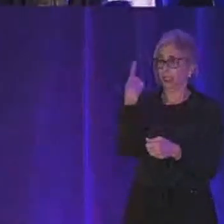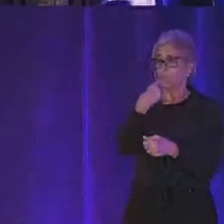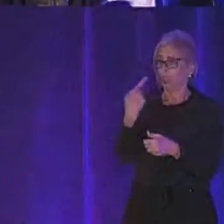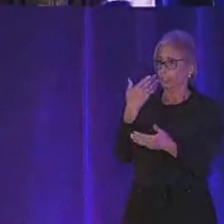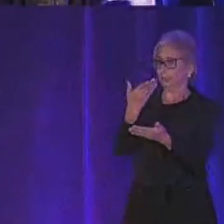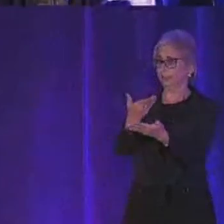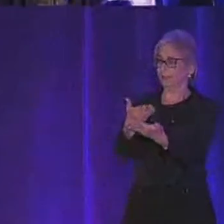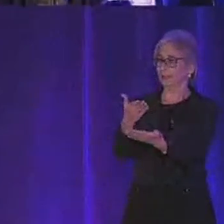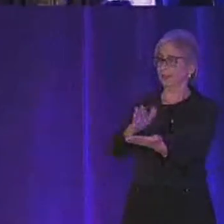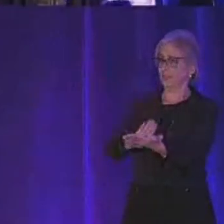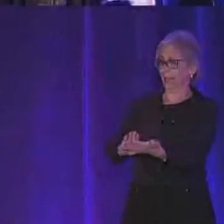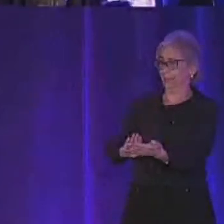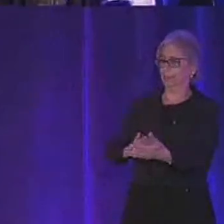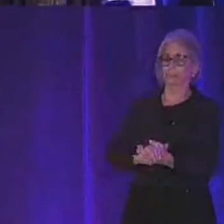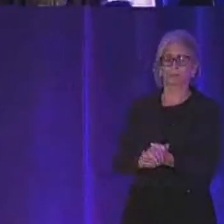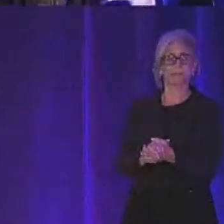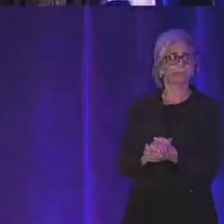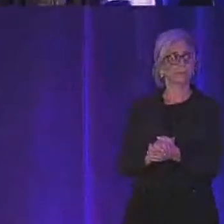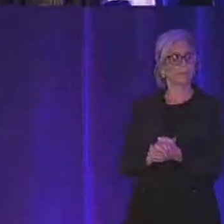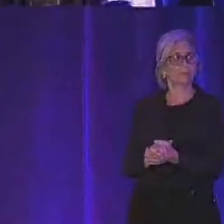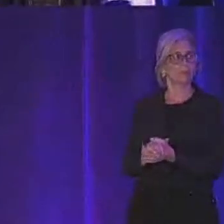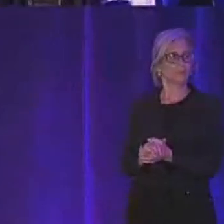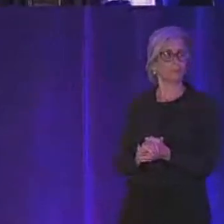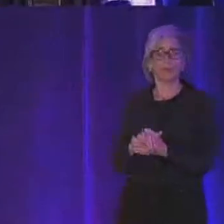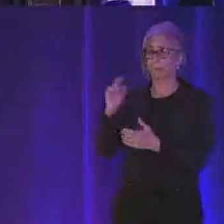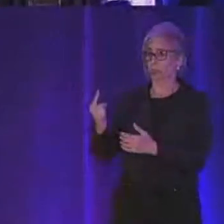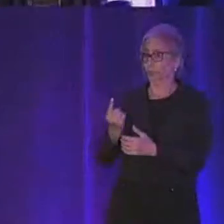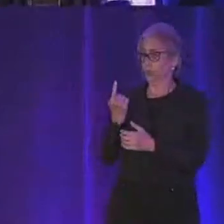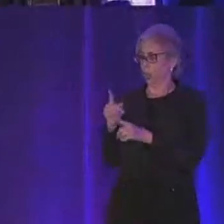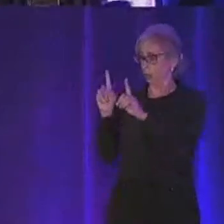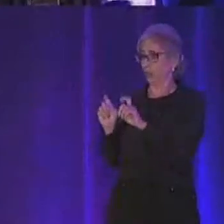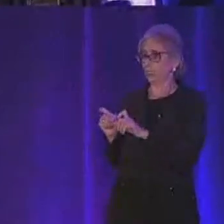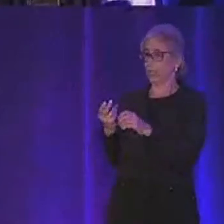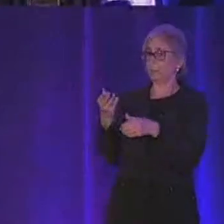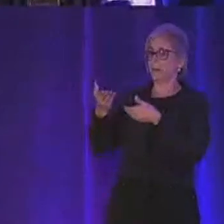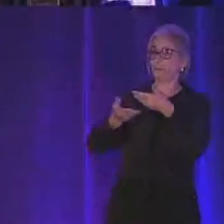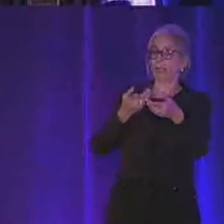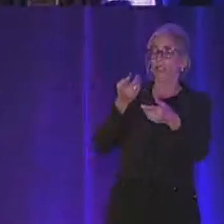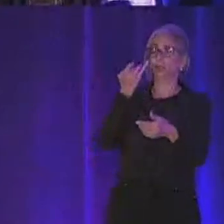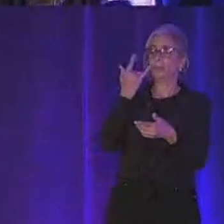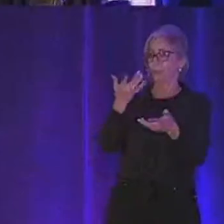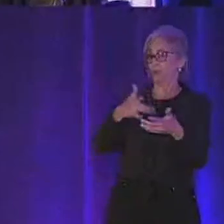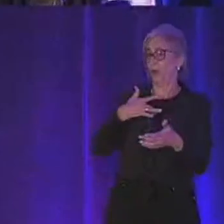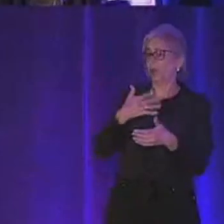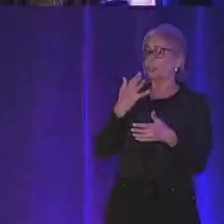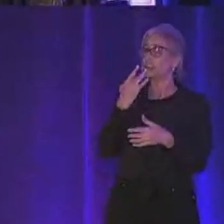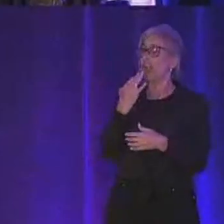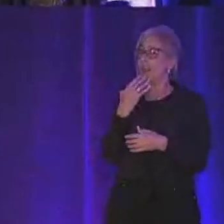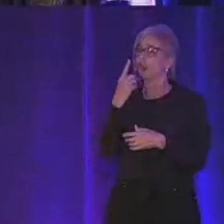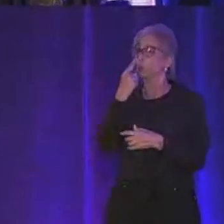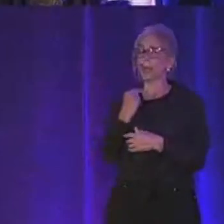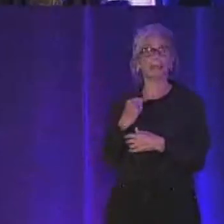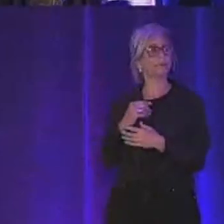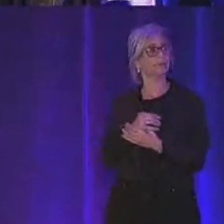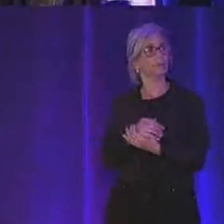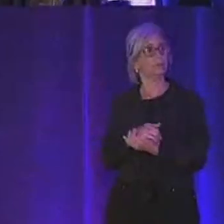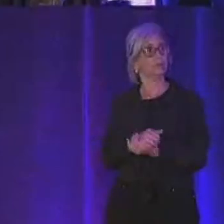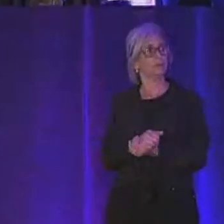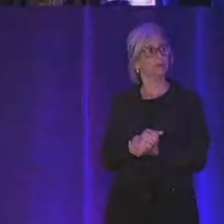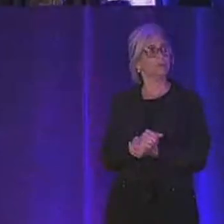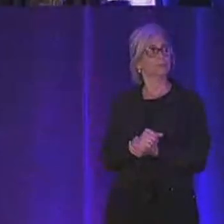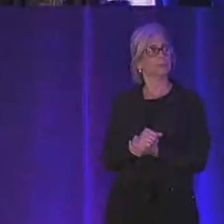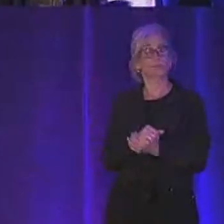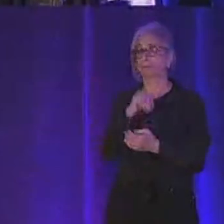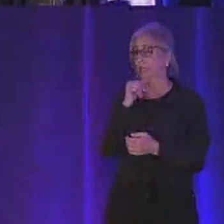Okay, so I'm just going to do a solo test, and then I'd invite all of you if you're up for it. So color red. Huh, doesn't